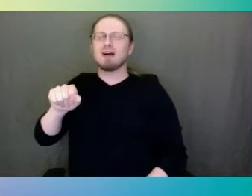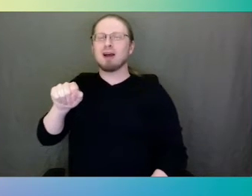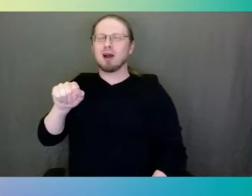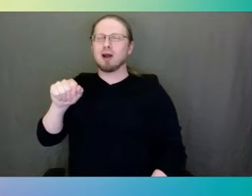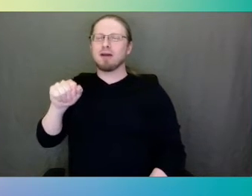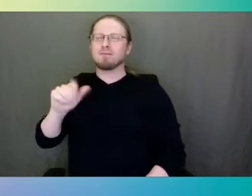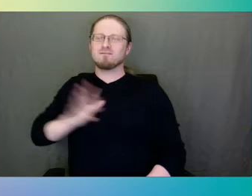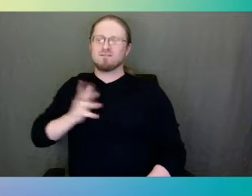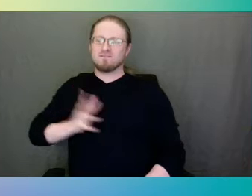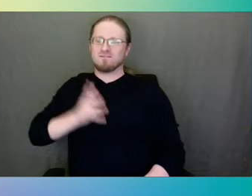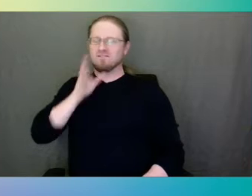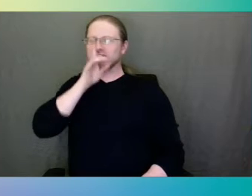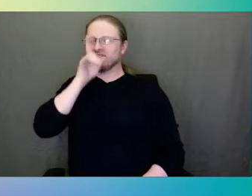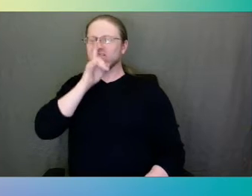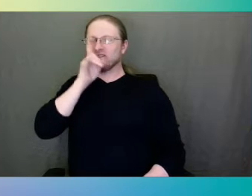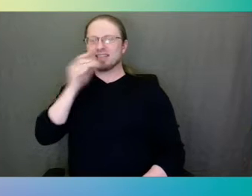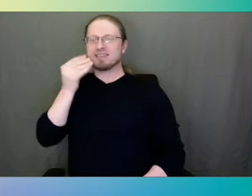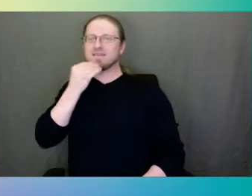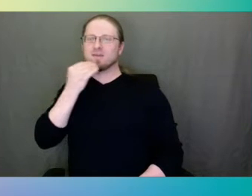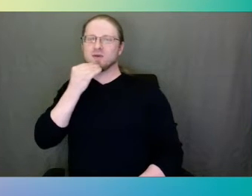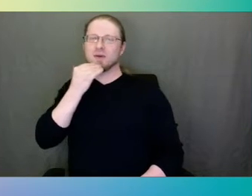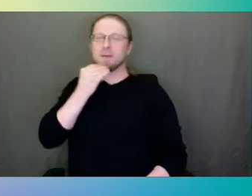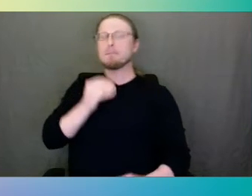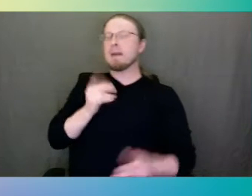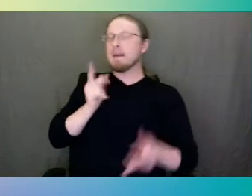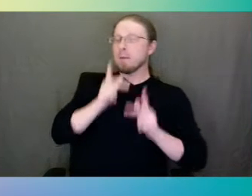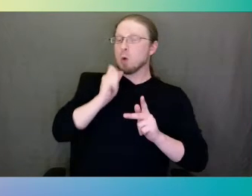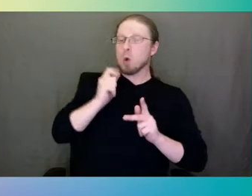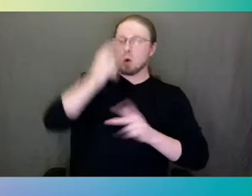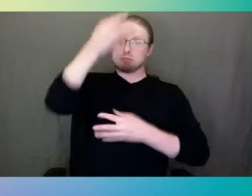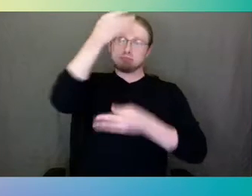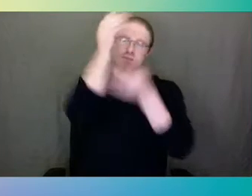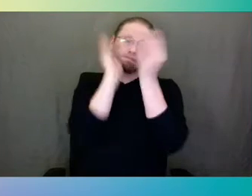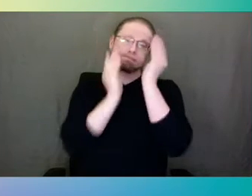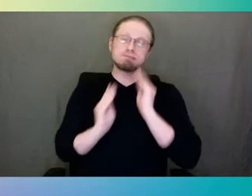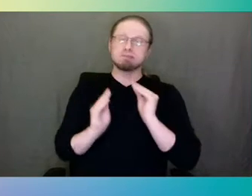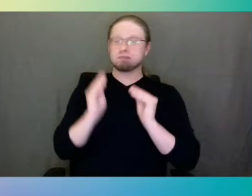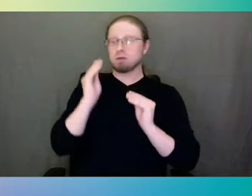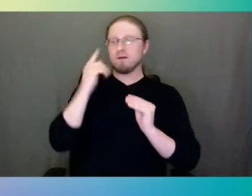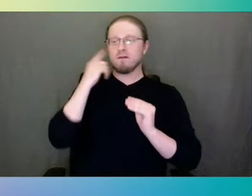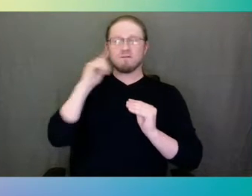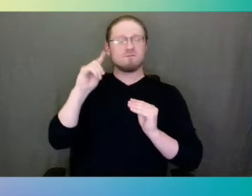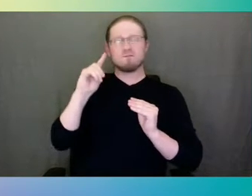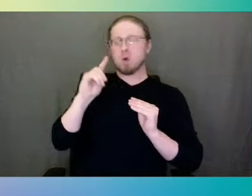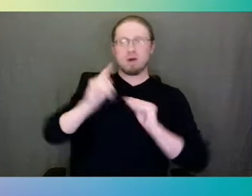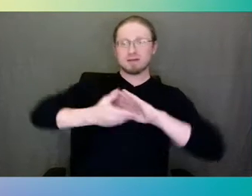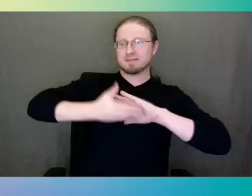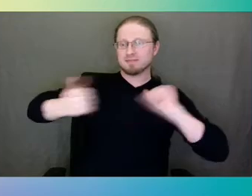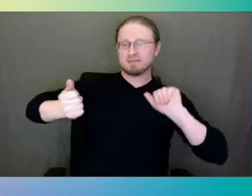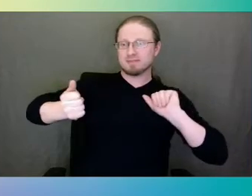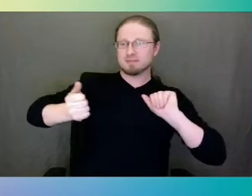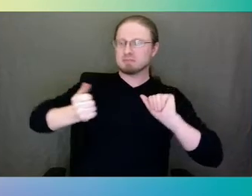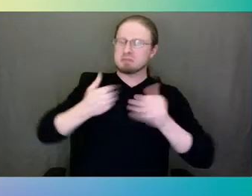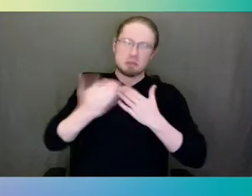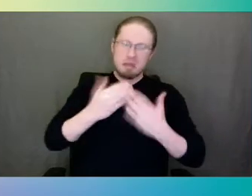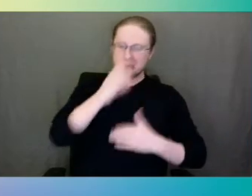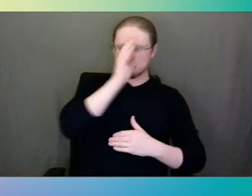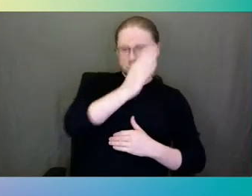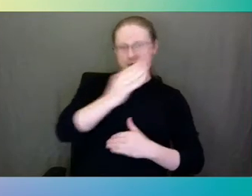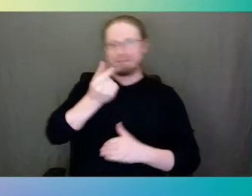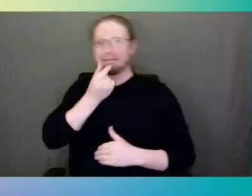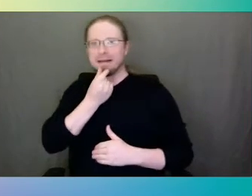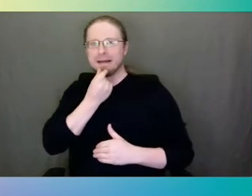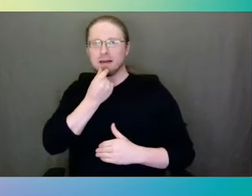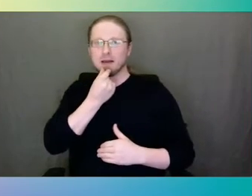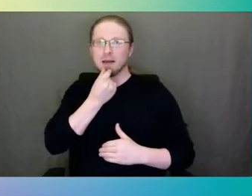their sexual exploits, whether it be straight or gay. So it was just as much heterosexual as it was homosexual in